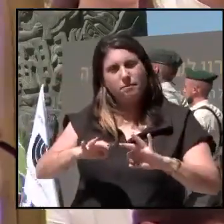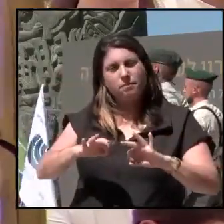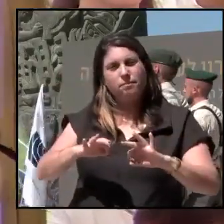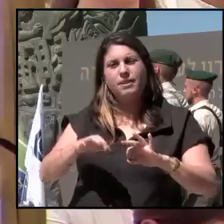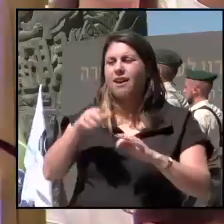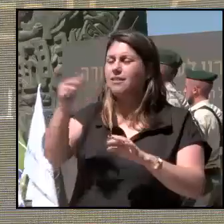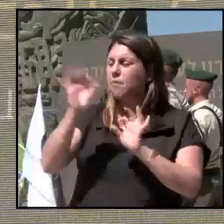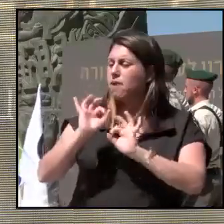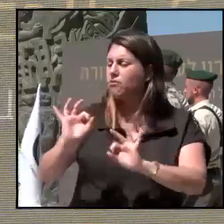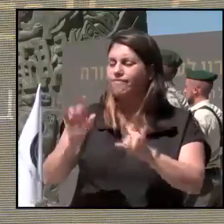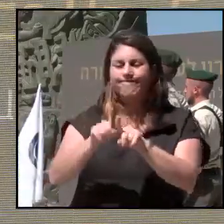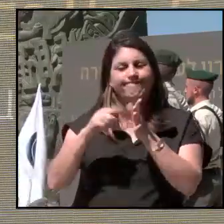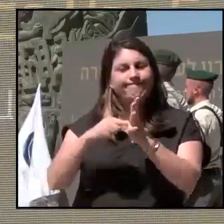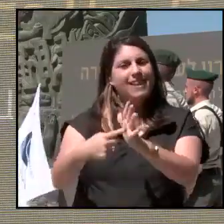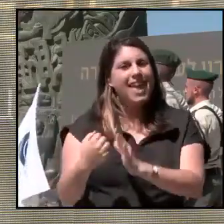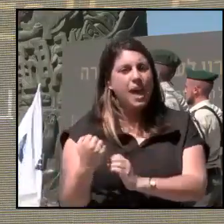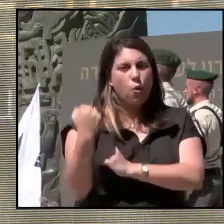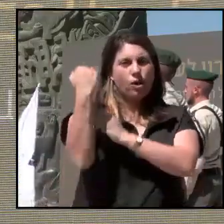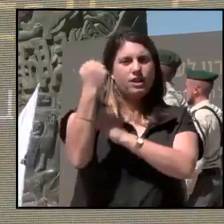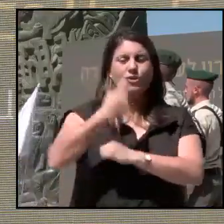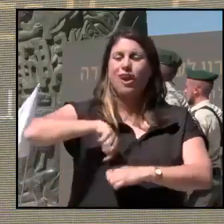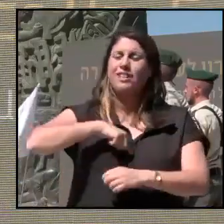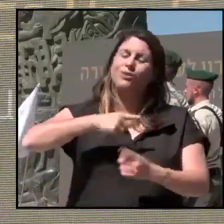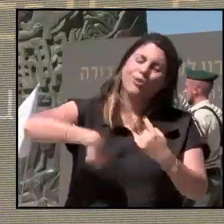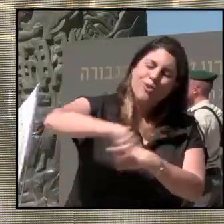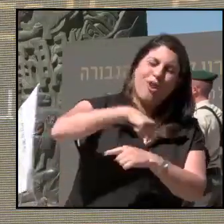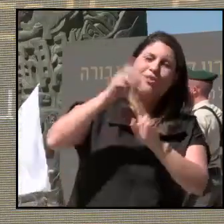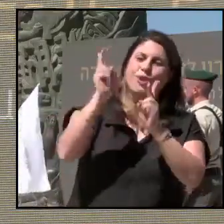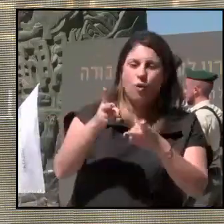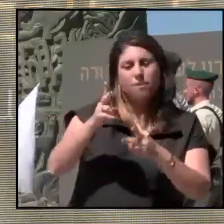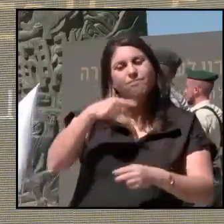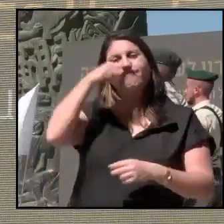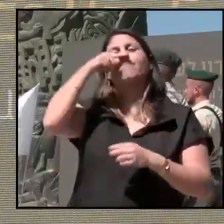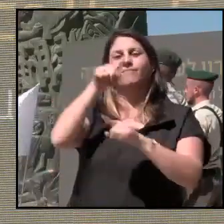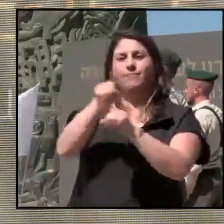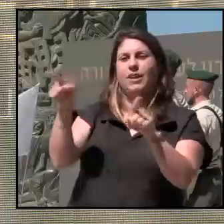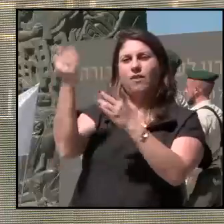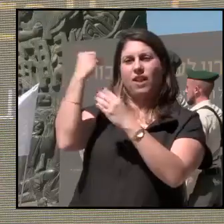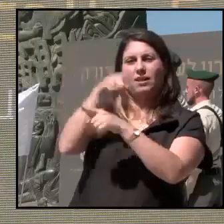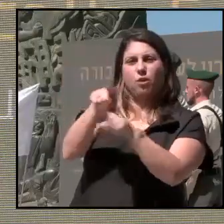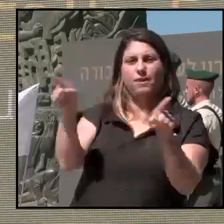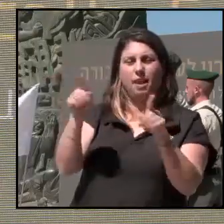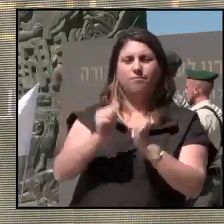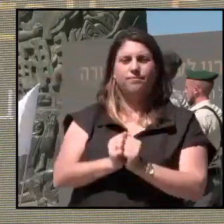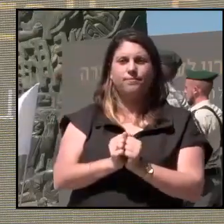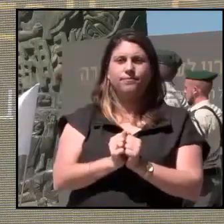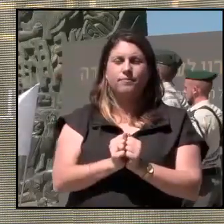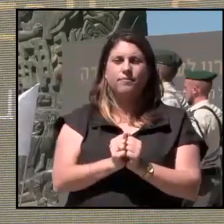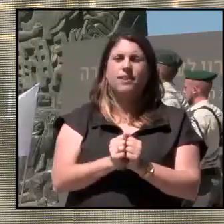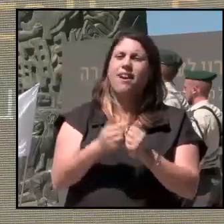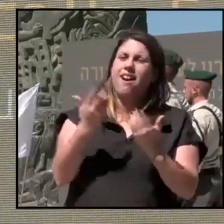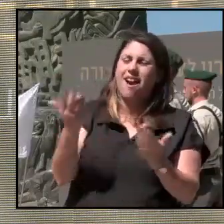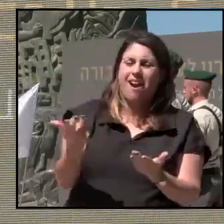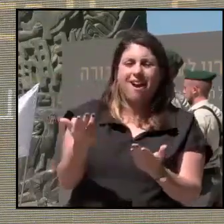heroic pedigree in which we can all take pride. This tribute that we pay to your